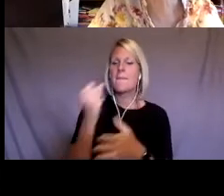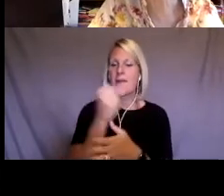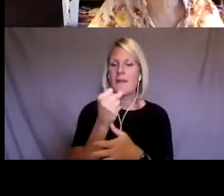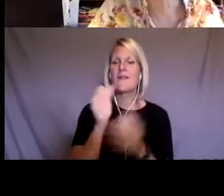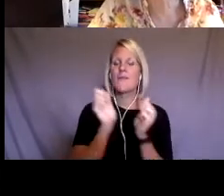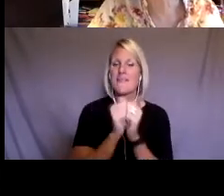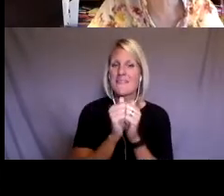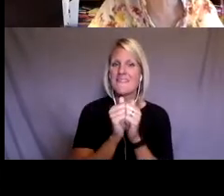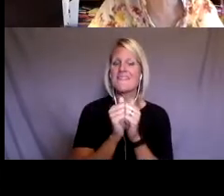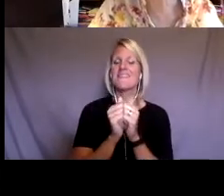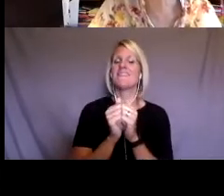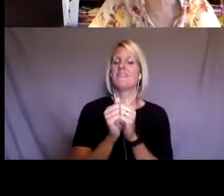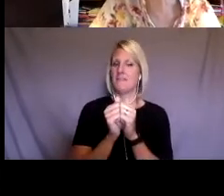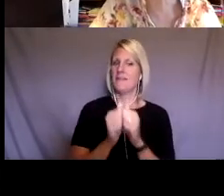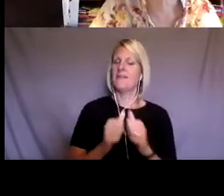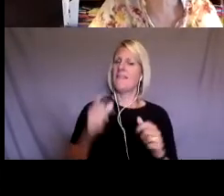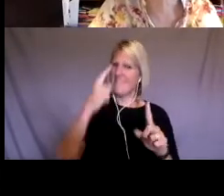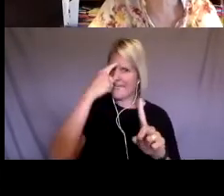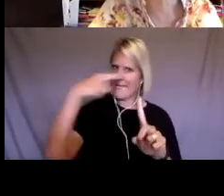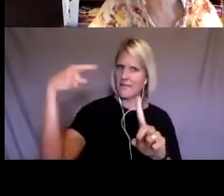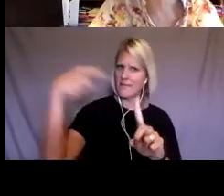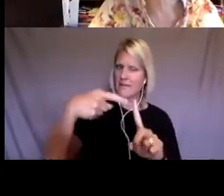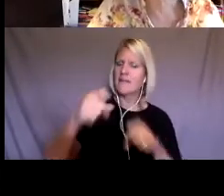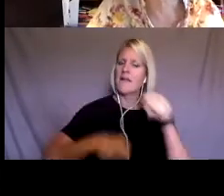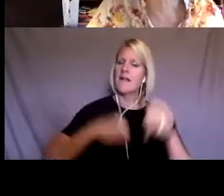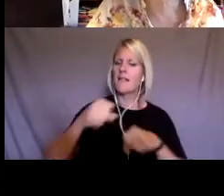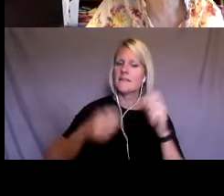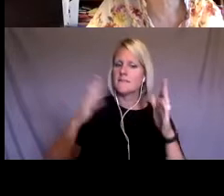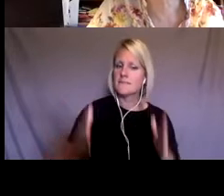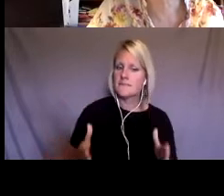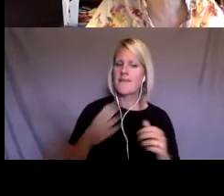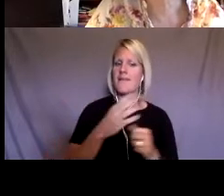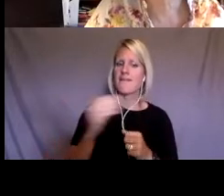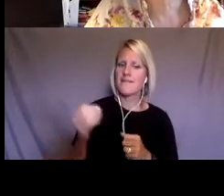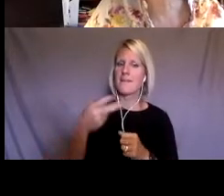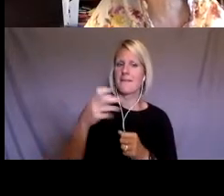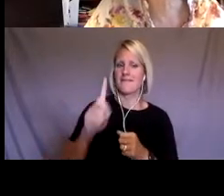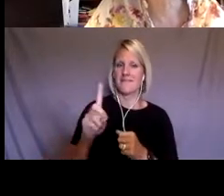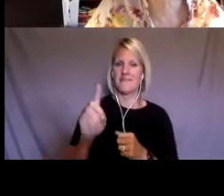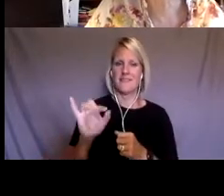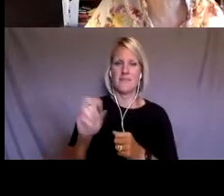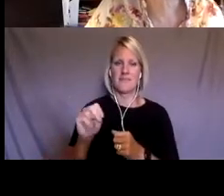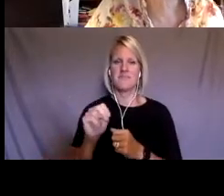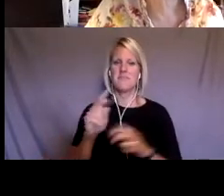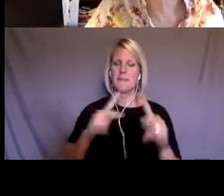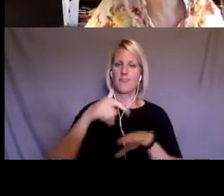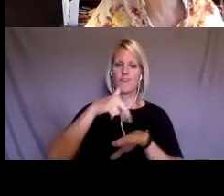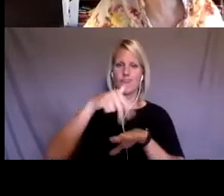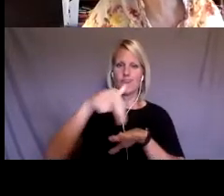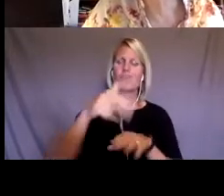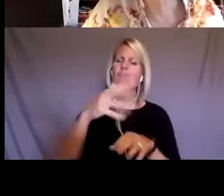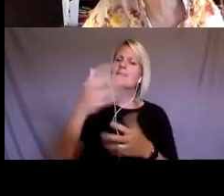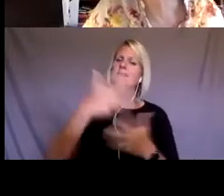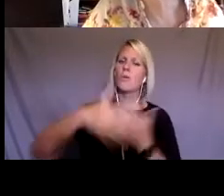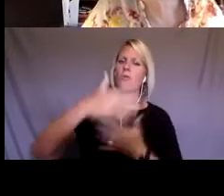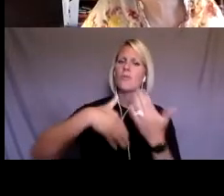interests of pedestrians and cyclists in mind, and as a social space where people can meet and where